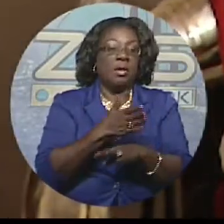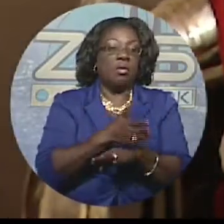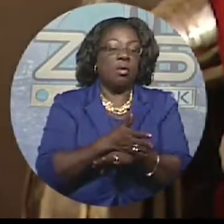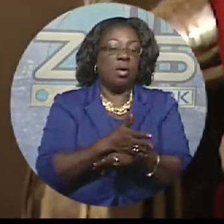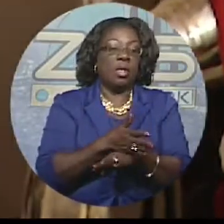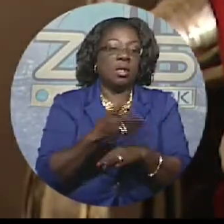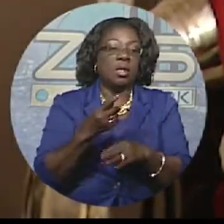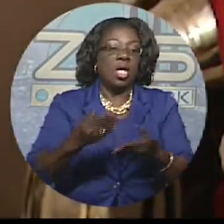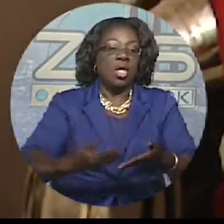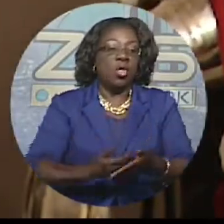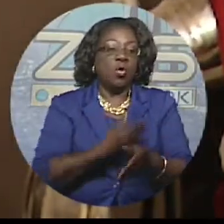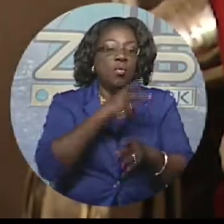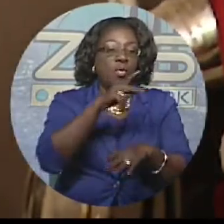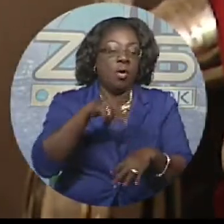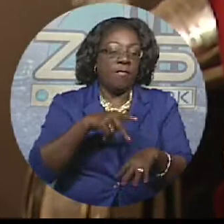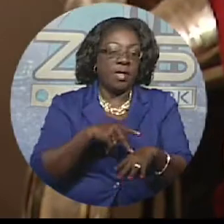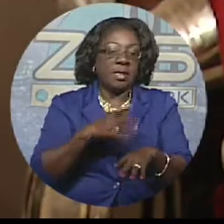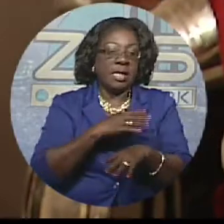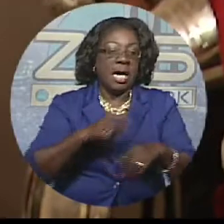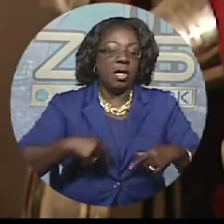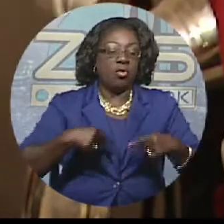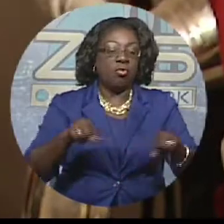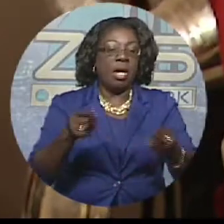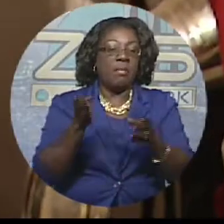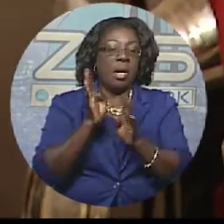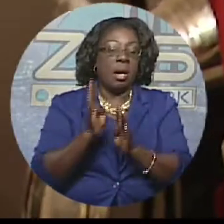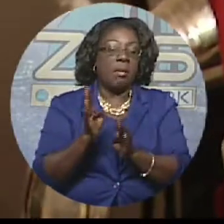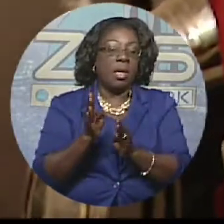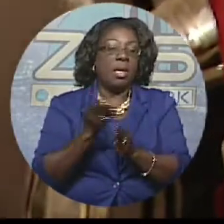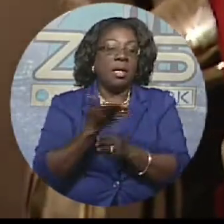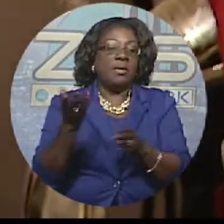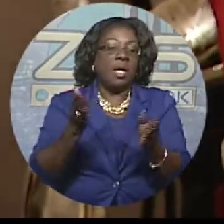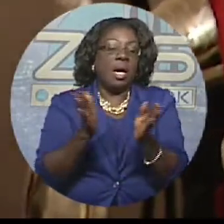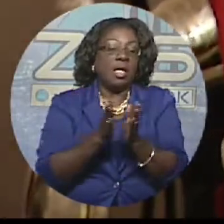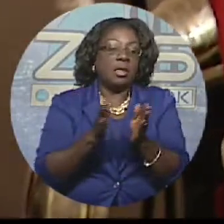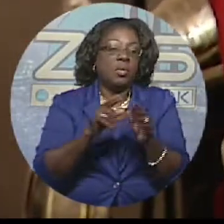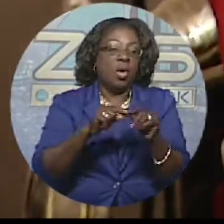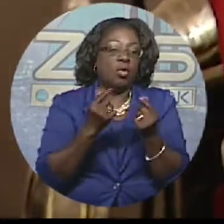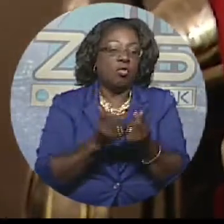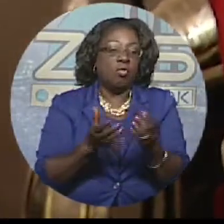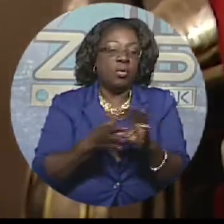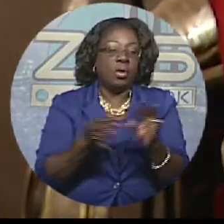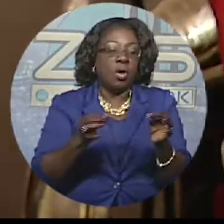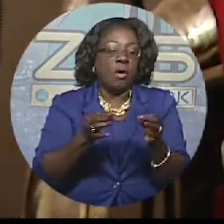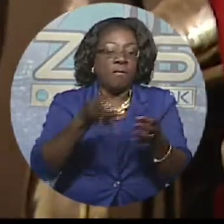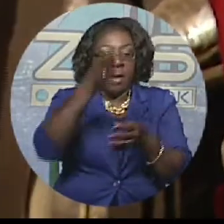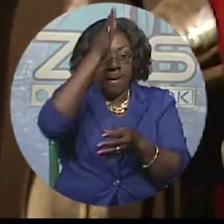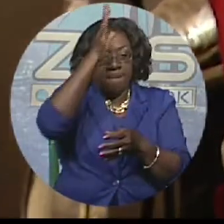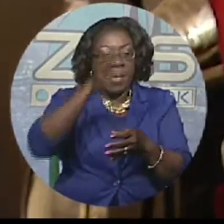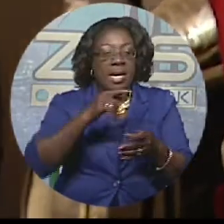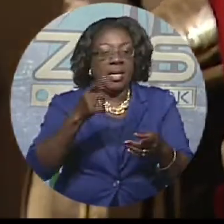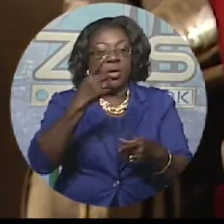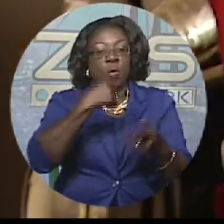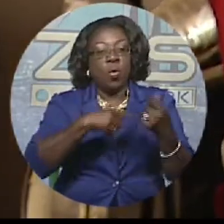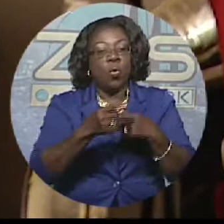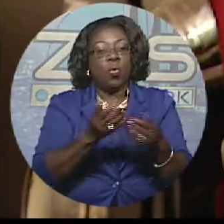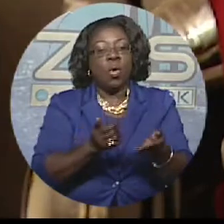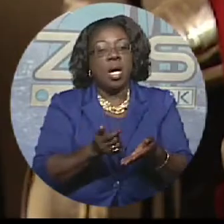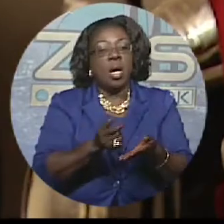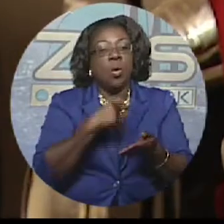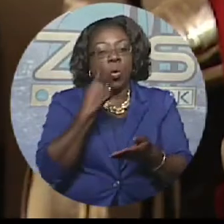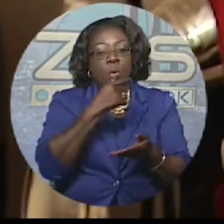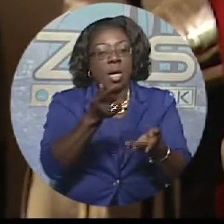breadth of New Providence and Grand Bahama, there are small groupings of men who come forward. But given